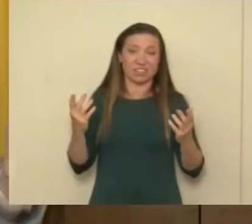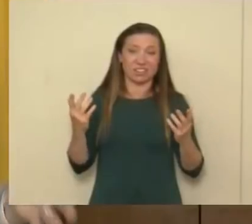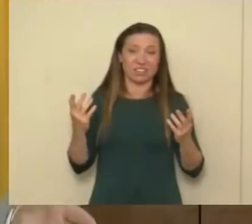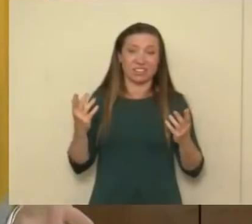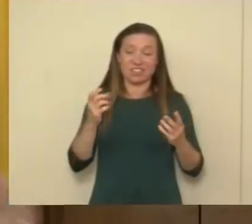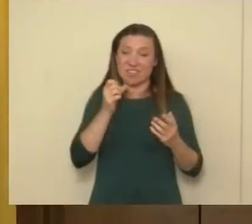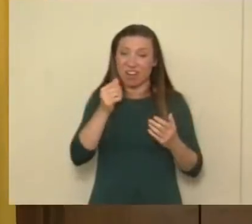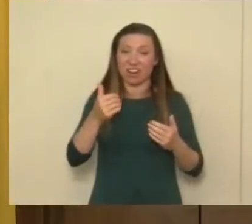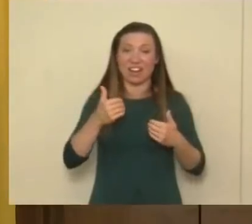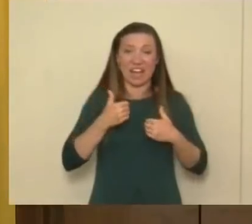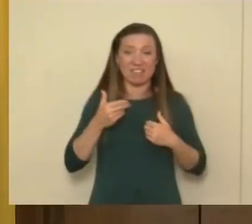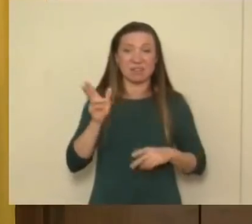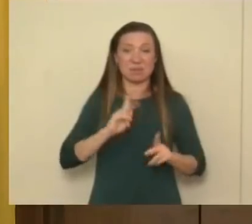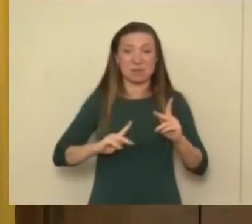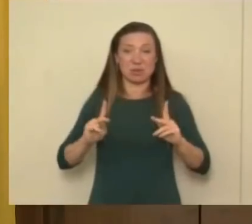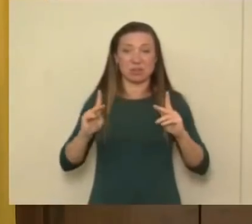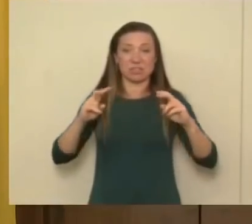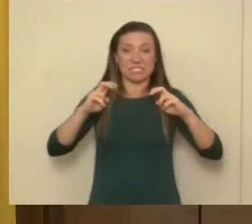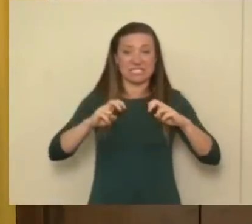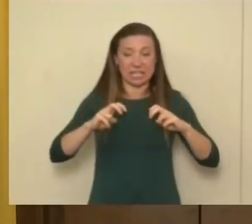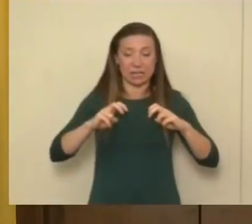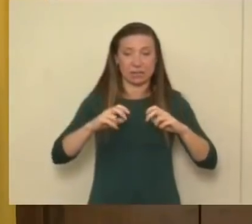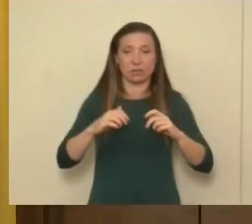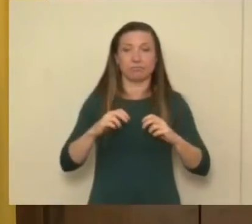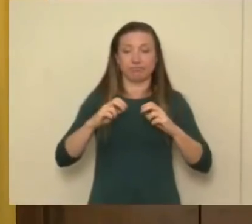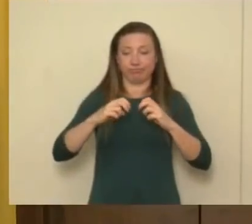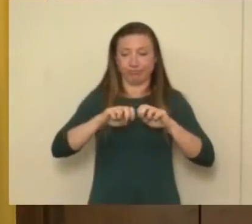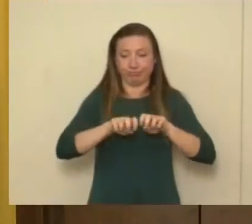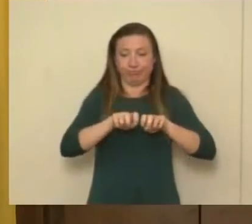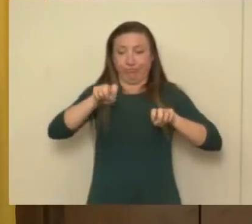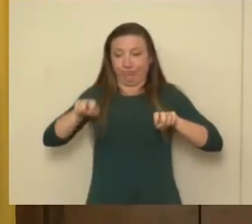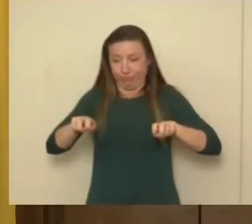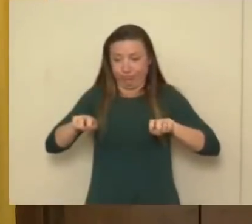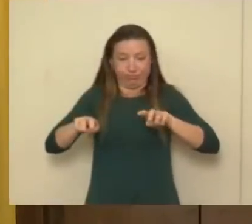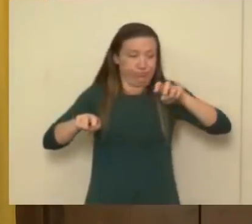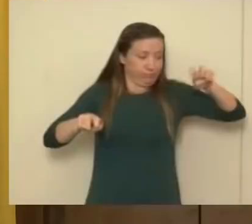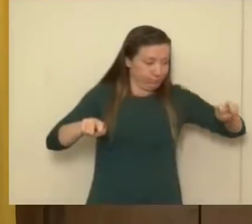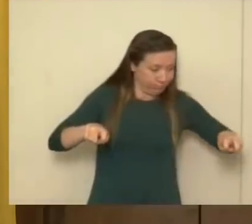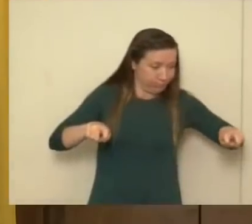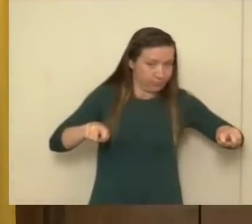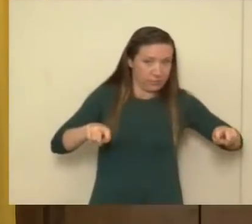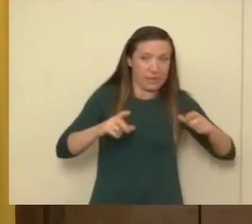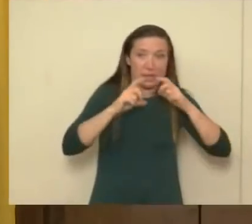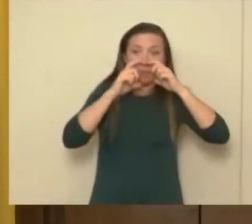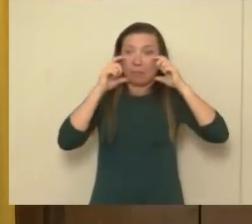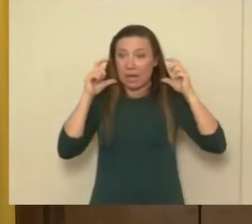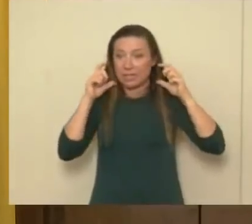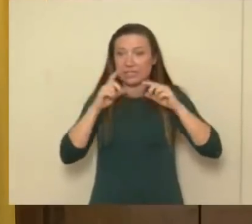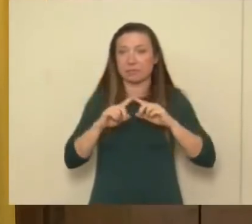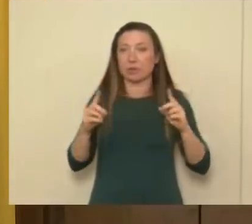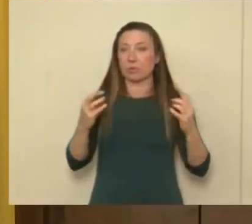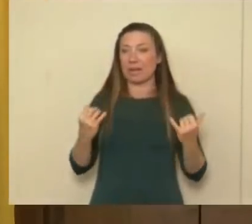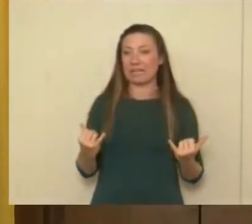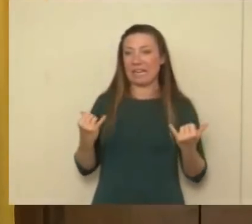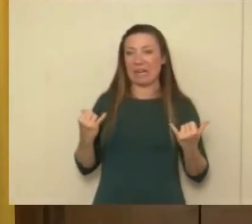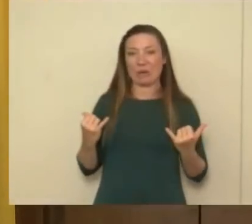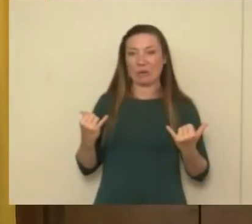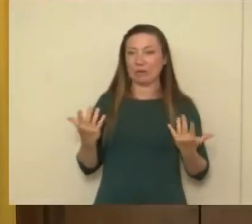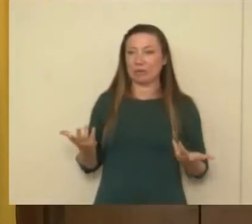distanced wearing masks at racetracks. But we're not in a position where I can affect that inequity except